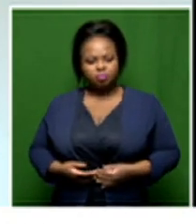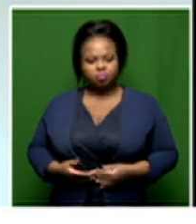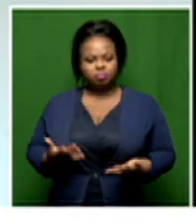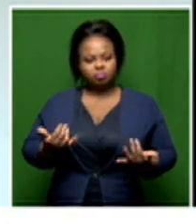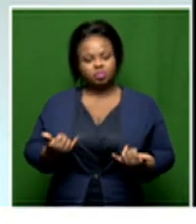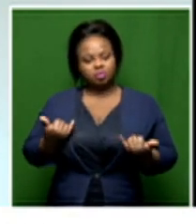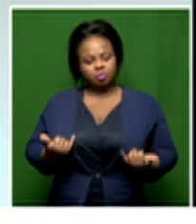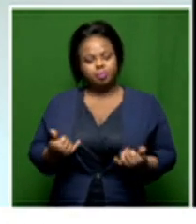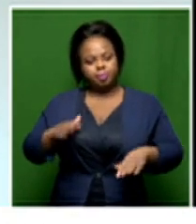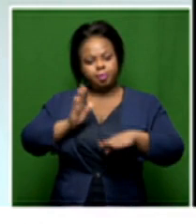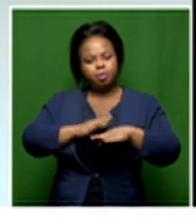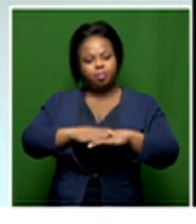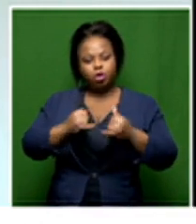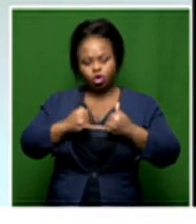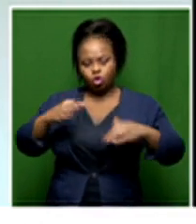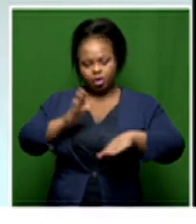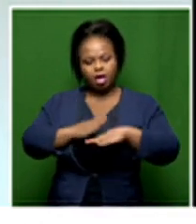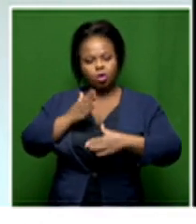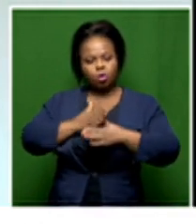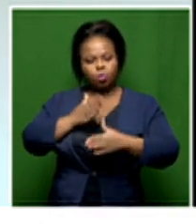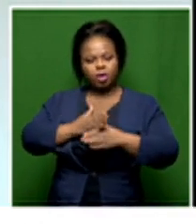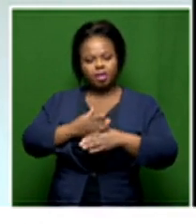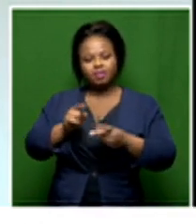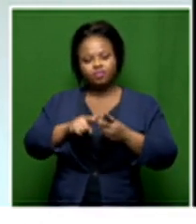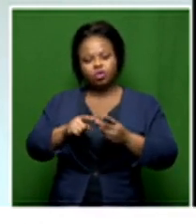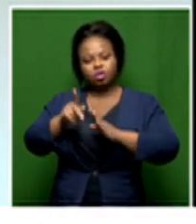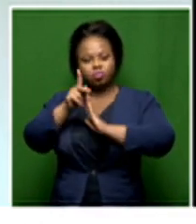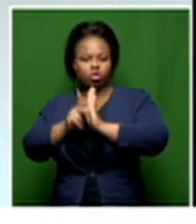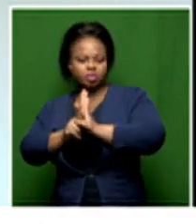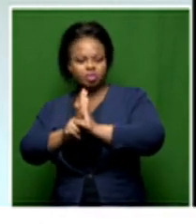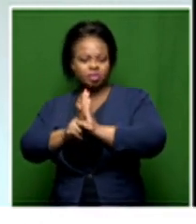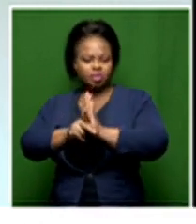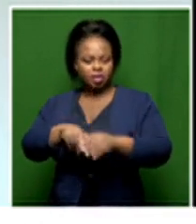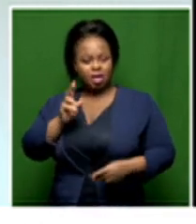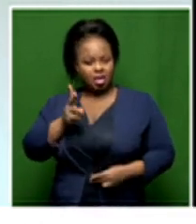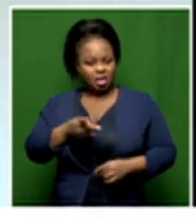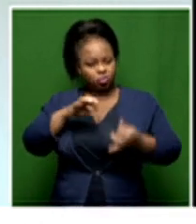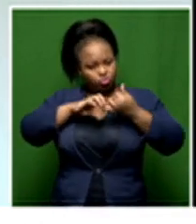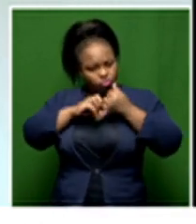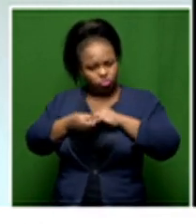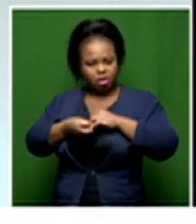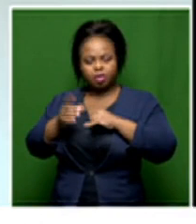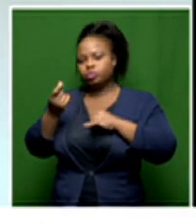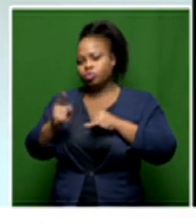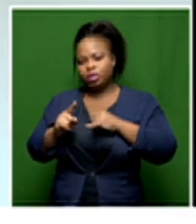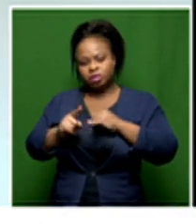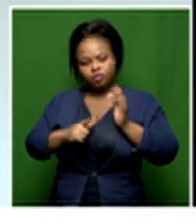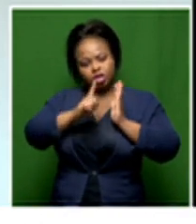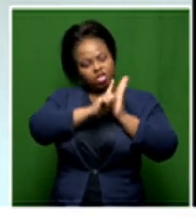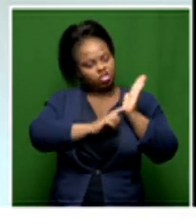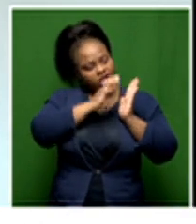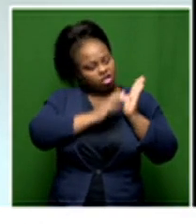trend, hybrid working models and policies to further implement the